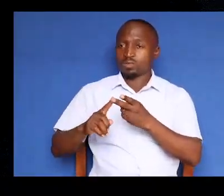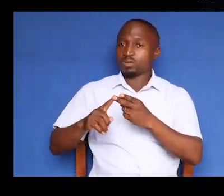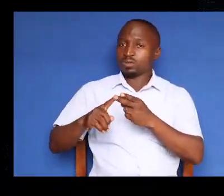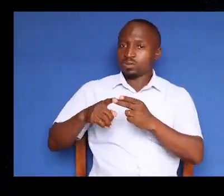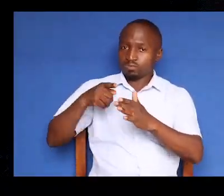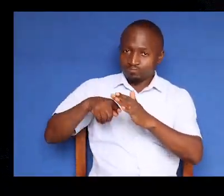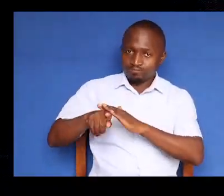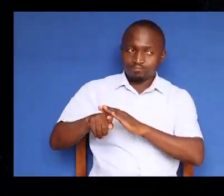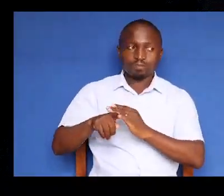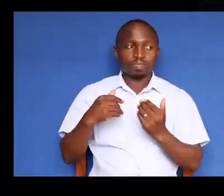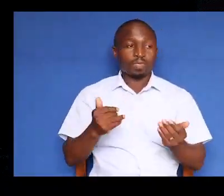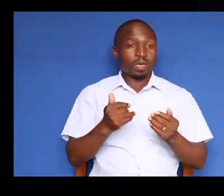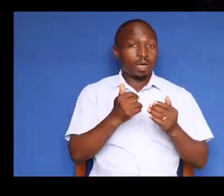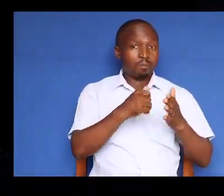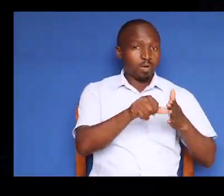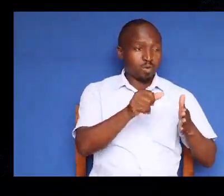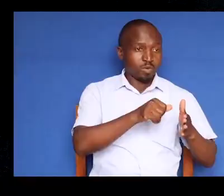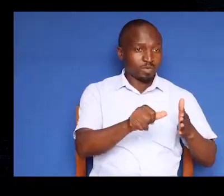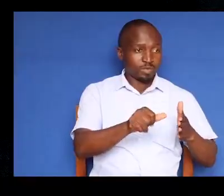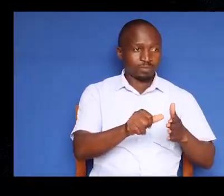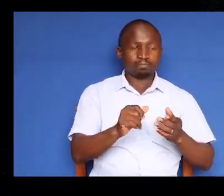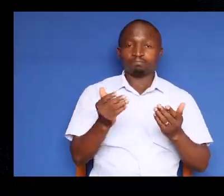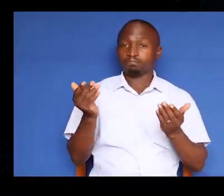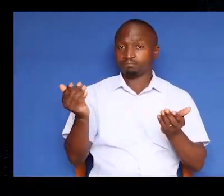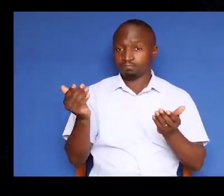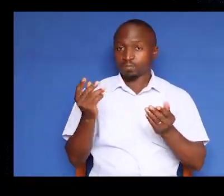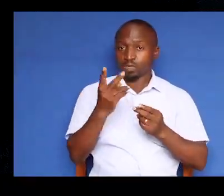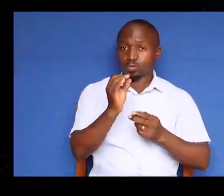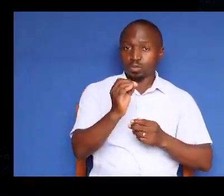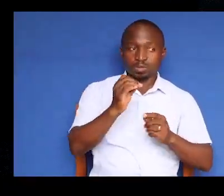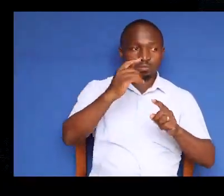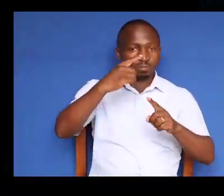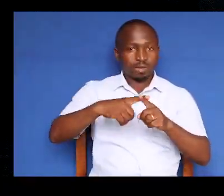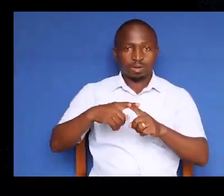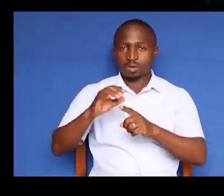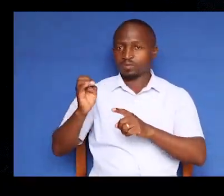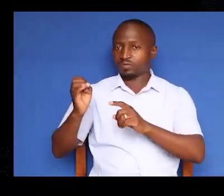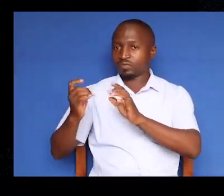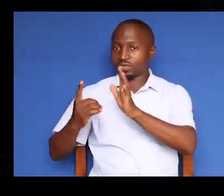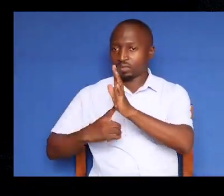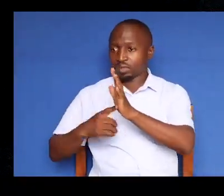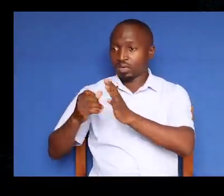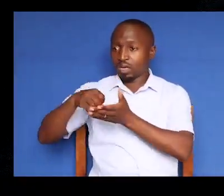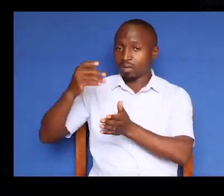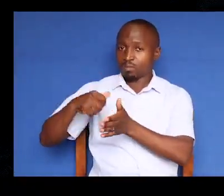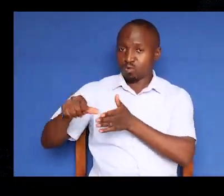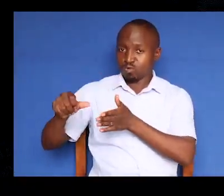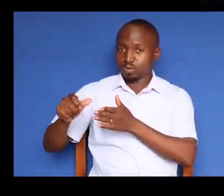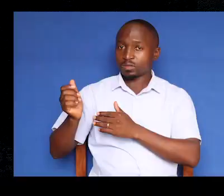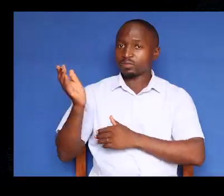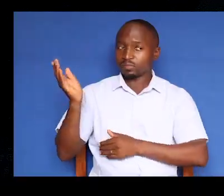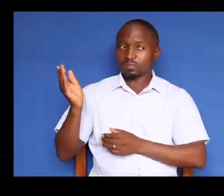purchases. Purchases here is 6,000 Tanzania shilling. We can